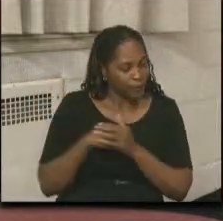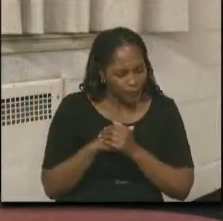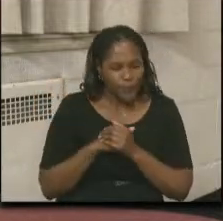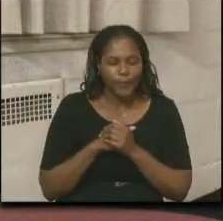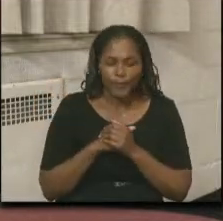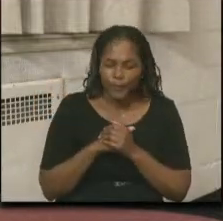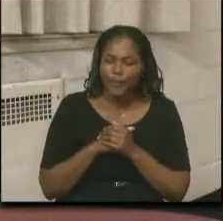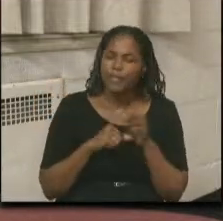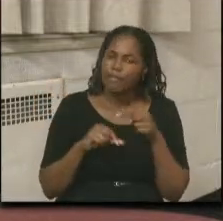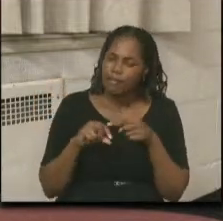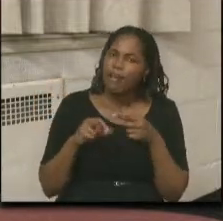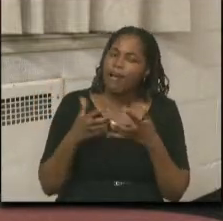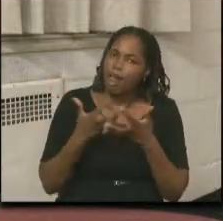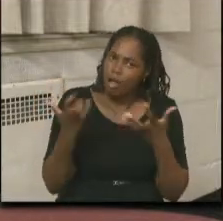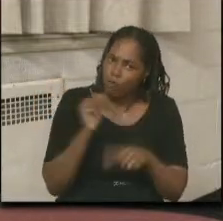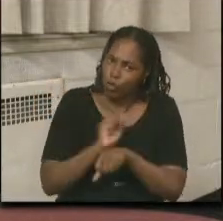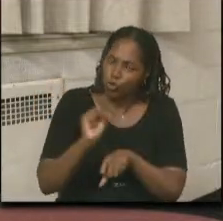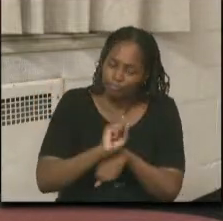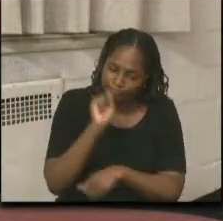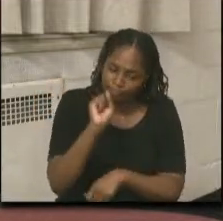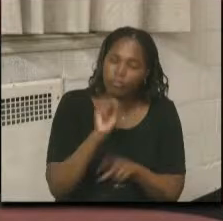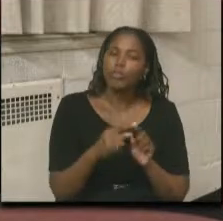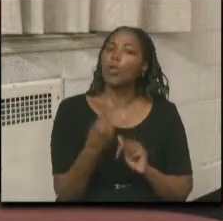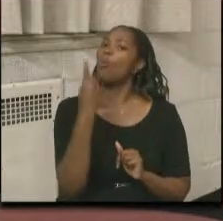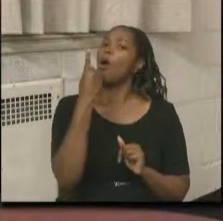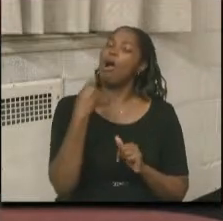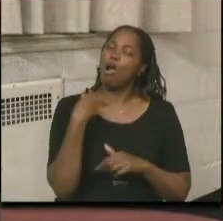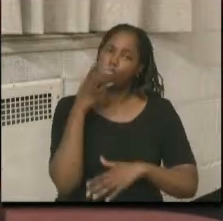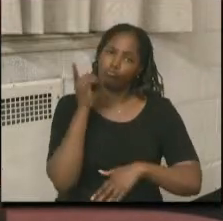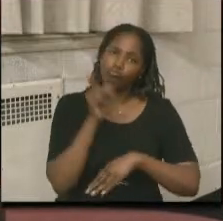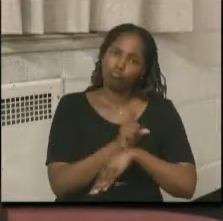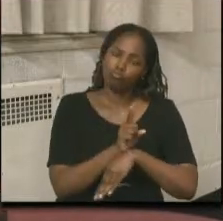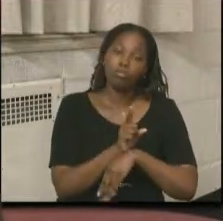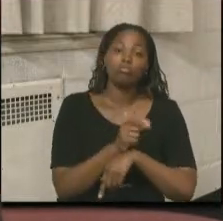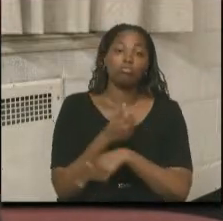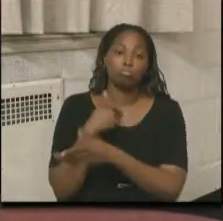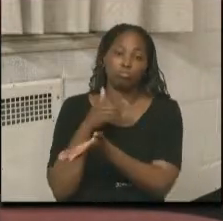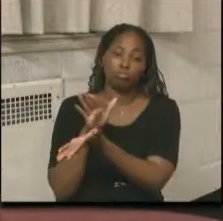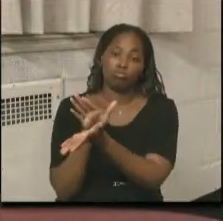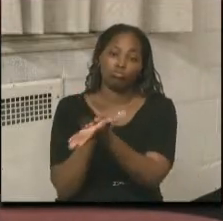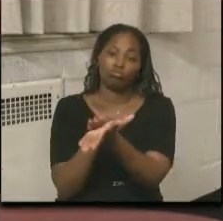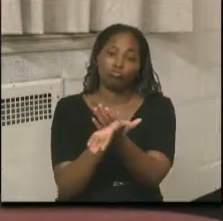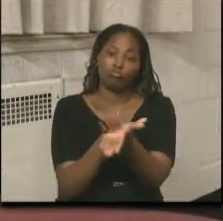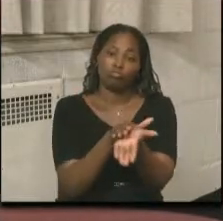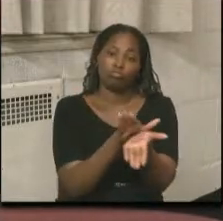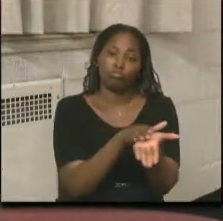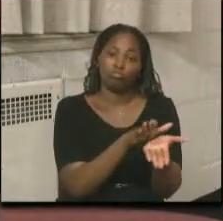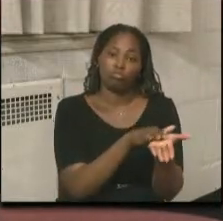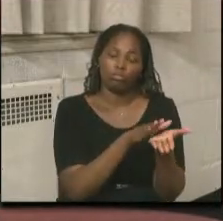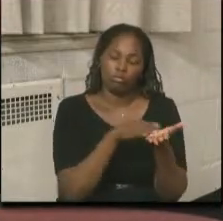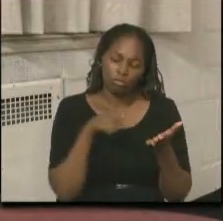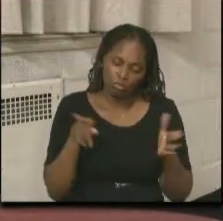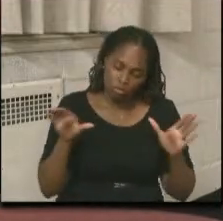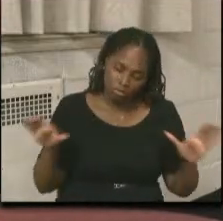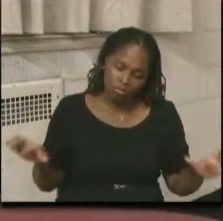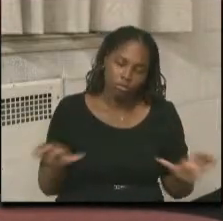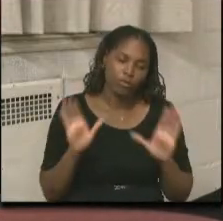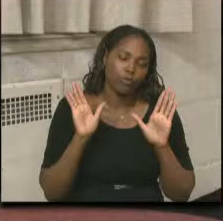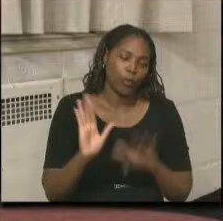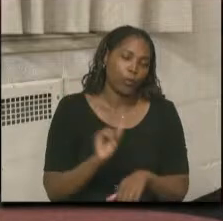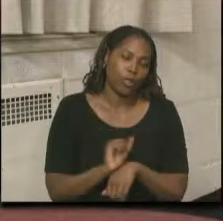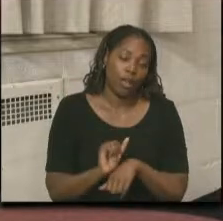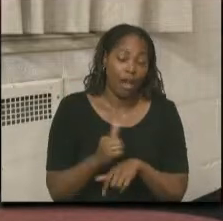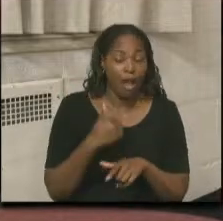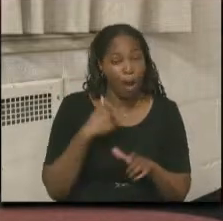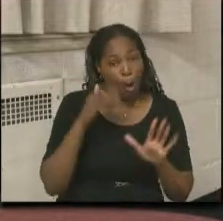it's a lot of work. But one thing I want to come up here and say is I applaud all of you guys' great work on this. I really hope this